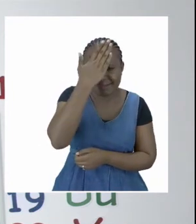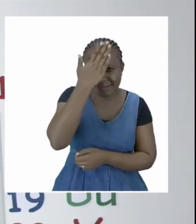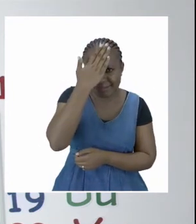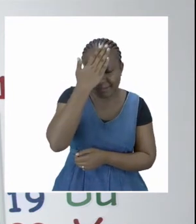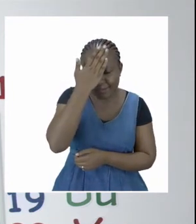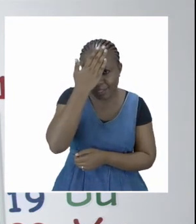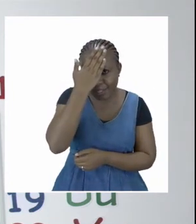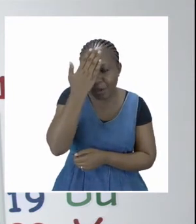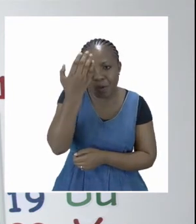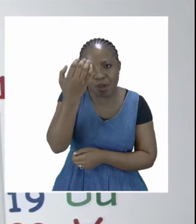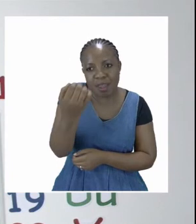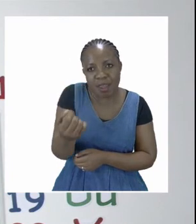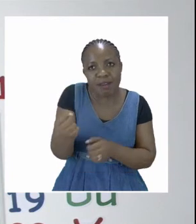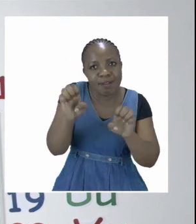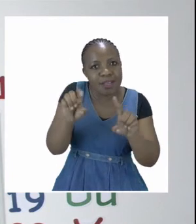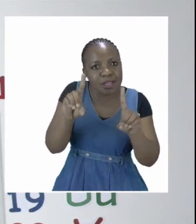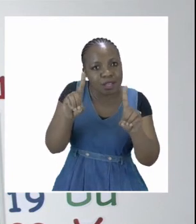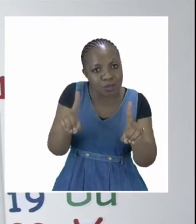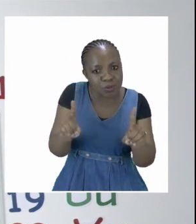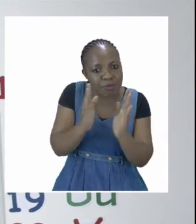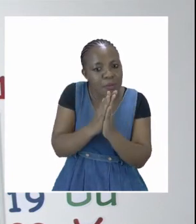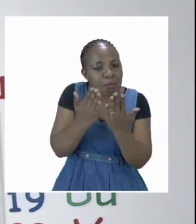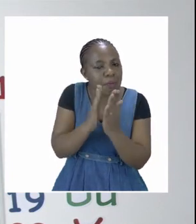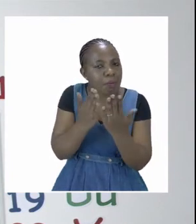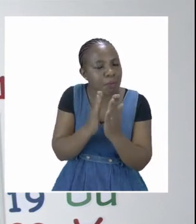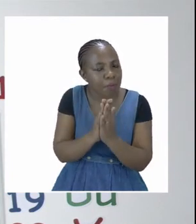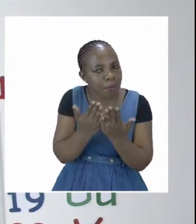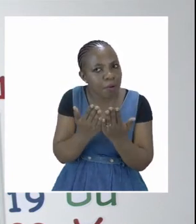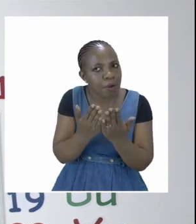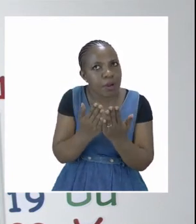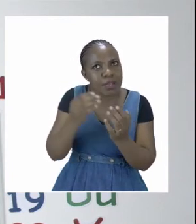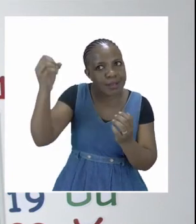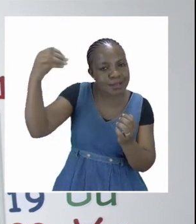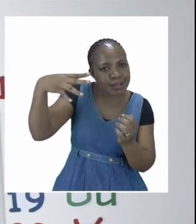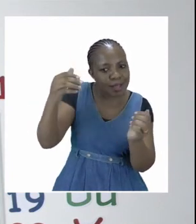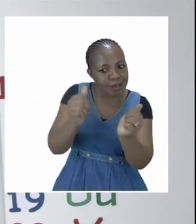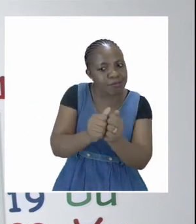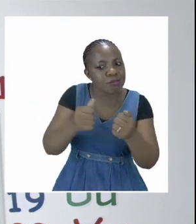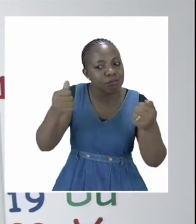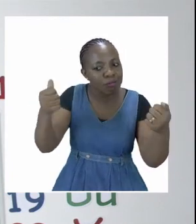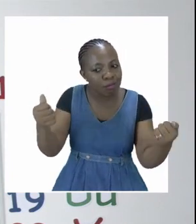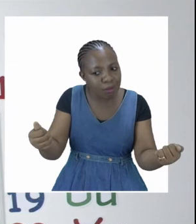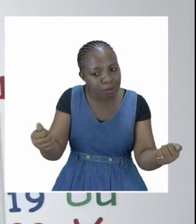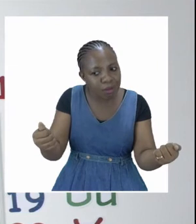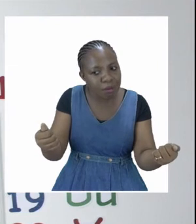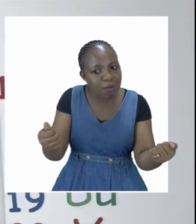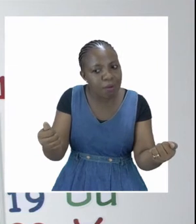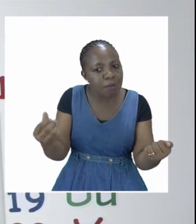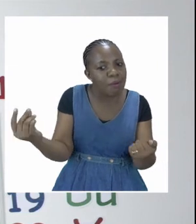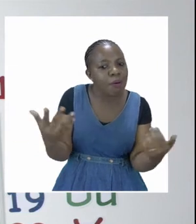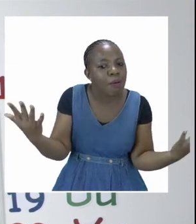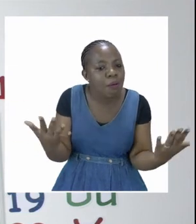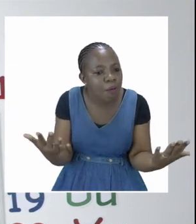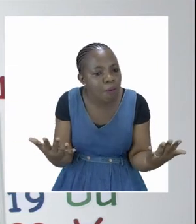booklet in our daily newspaper, street sales, or at your school every Monday